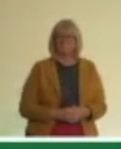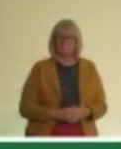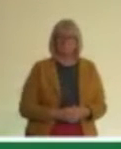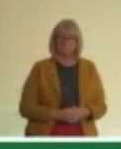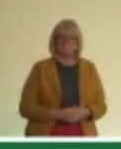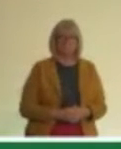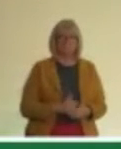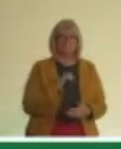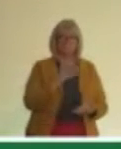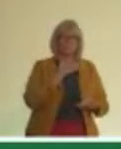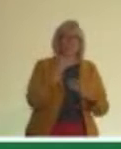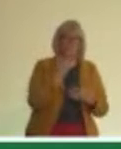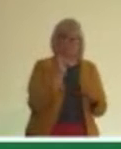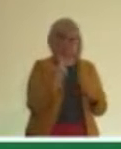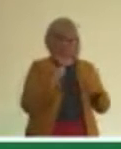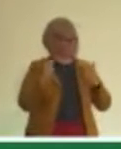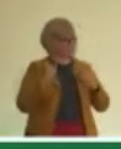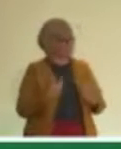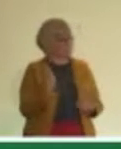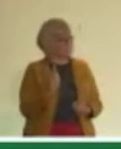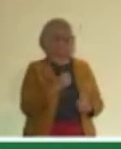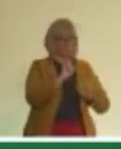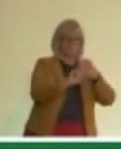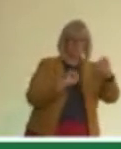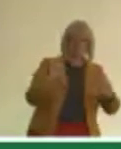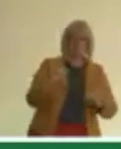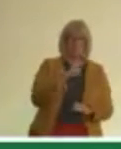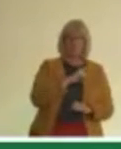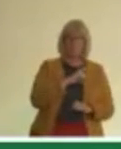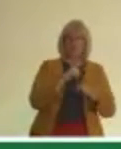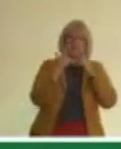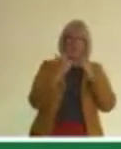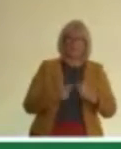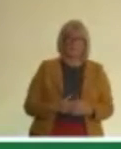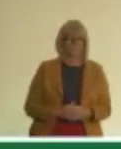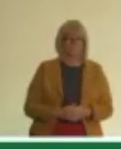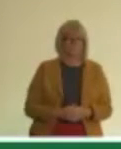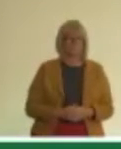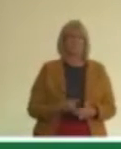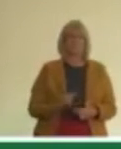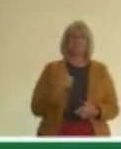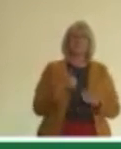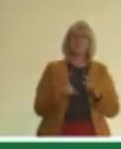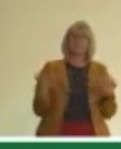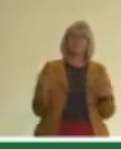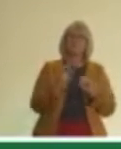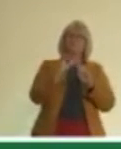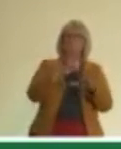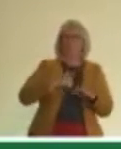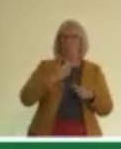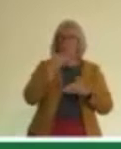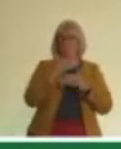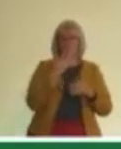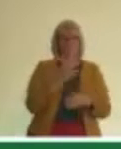story about who we are and why we care. So let me start briefly with my own story. I was with you all about a year